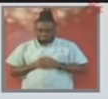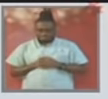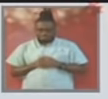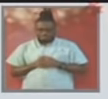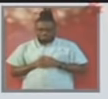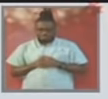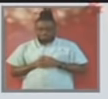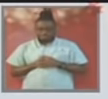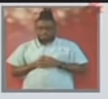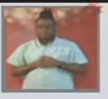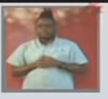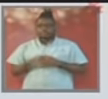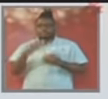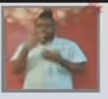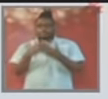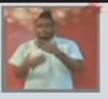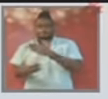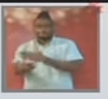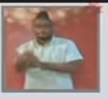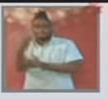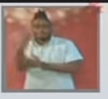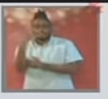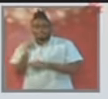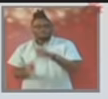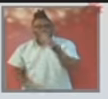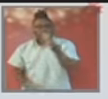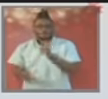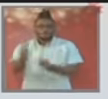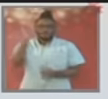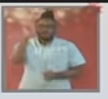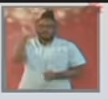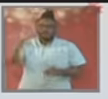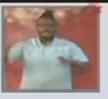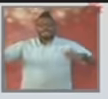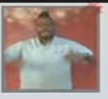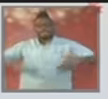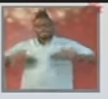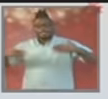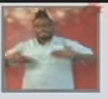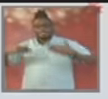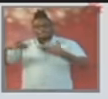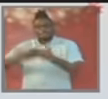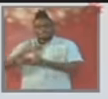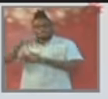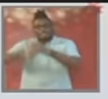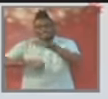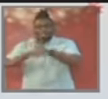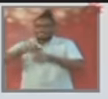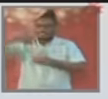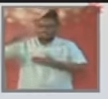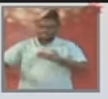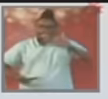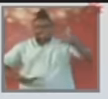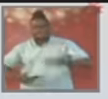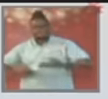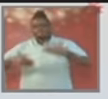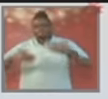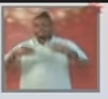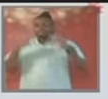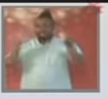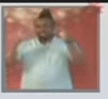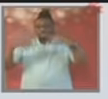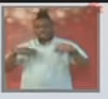Good morning, Trinidad and Tobago. Happy New Year, and welcome to the Ministry of Health's virtual media conference on the